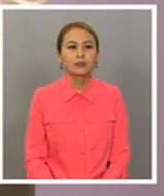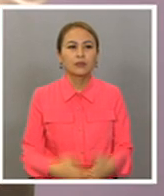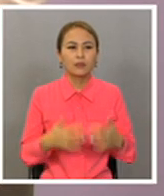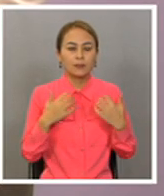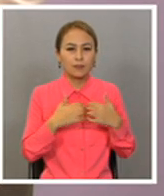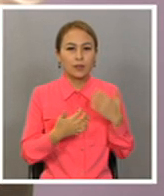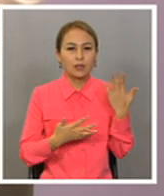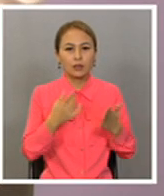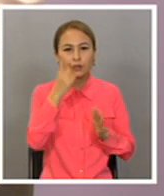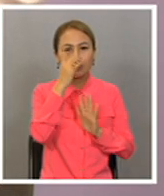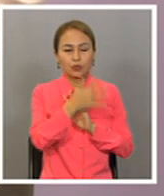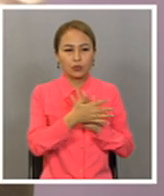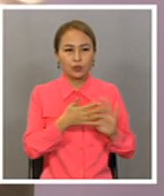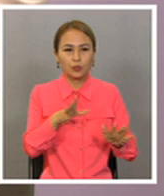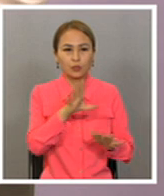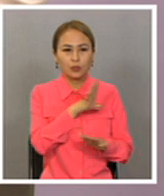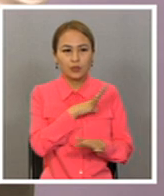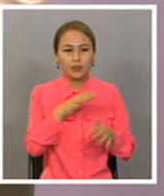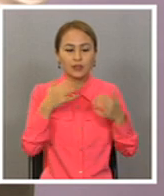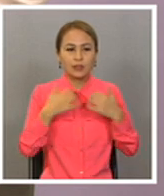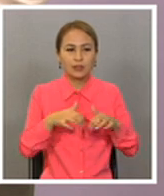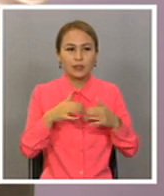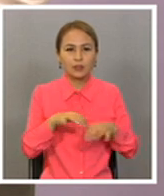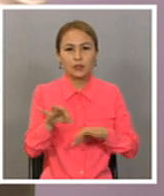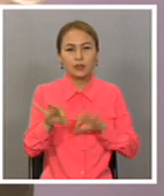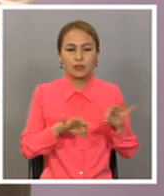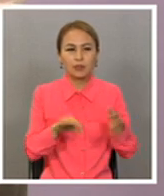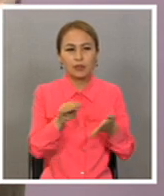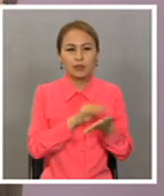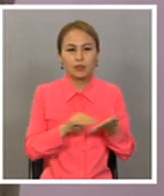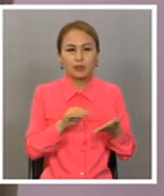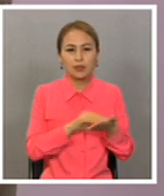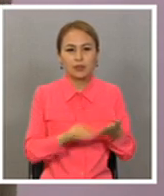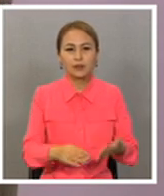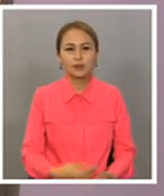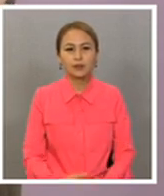tüsünükti bolsa, eseptin sızbasın sızayık.